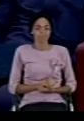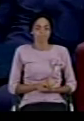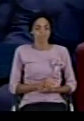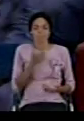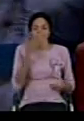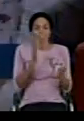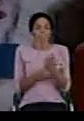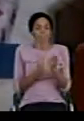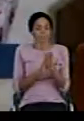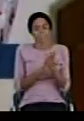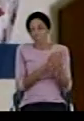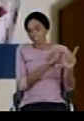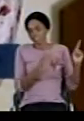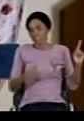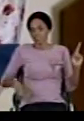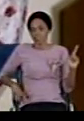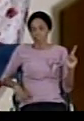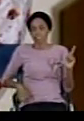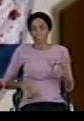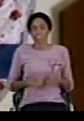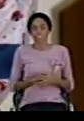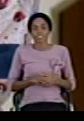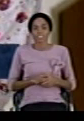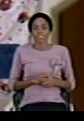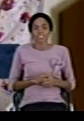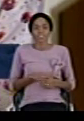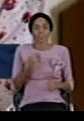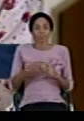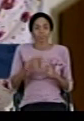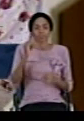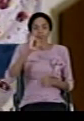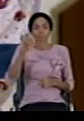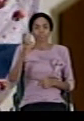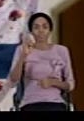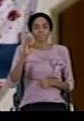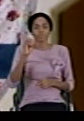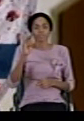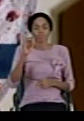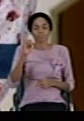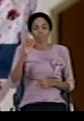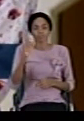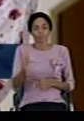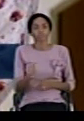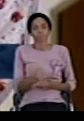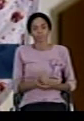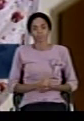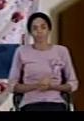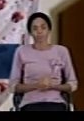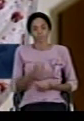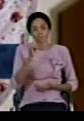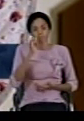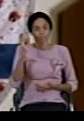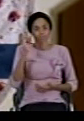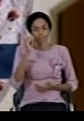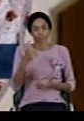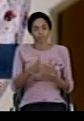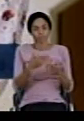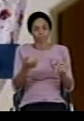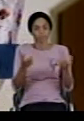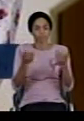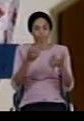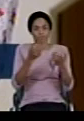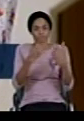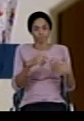Praise the Lord. My name is Ijeoma Mba. I'm from Ifako Group. Yesterday, before I came for